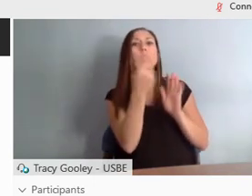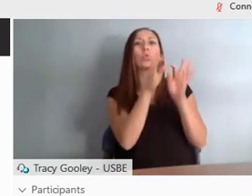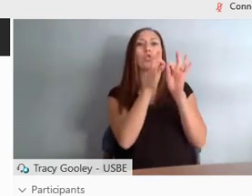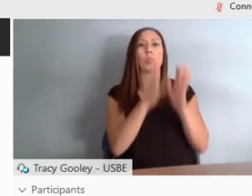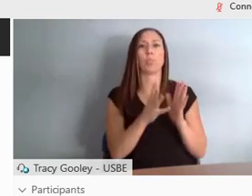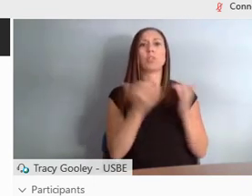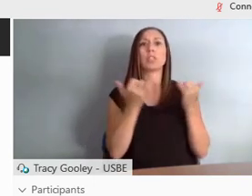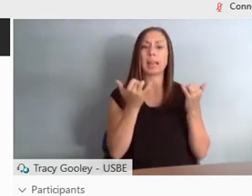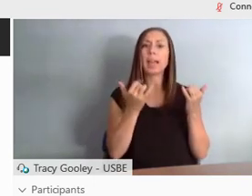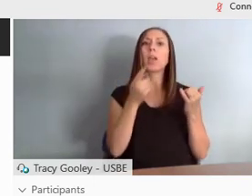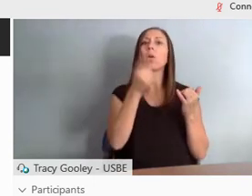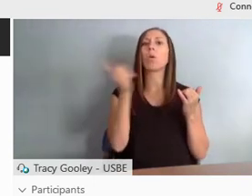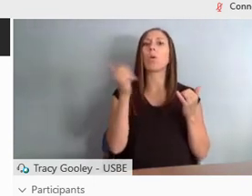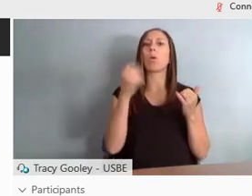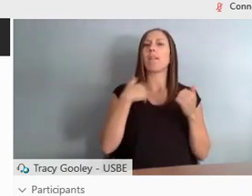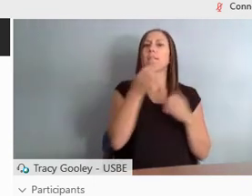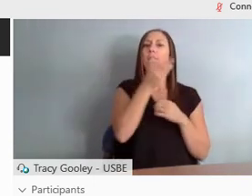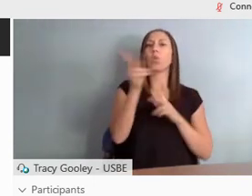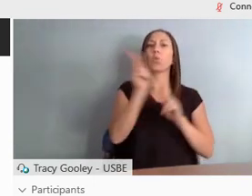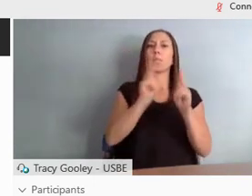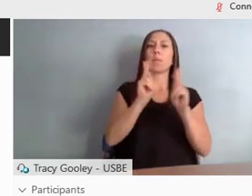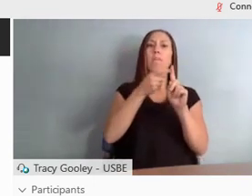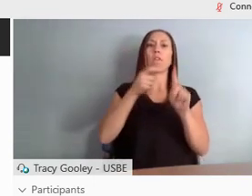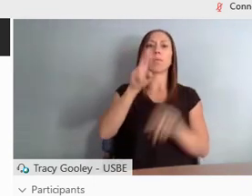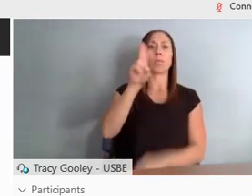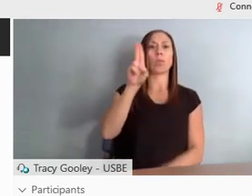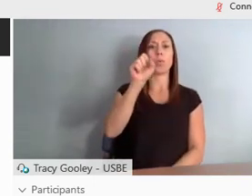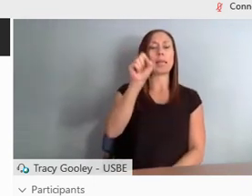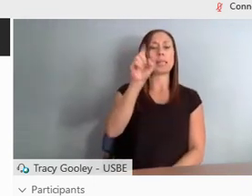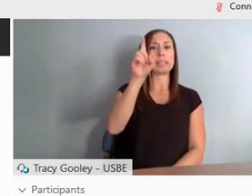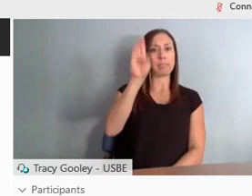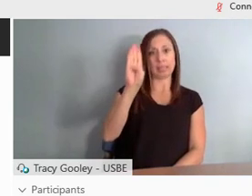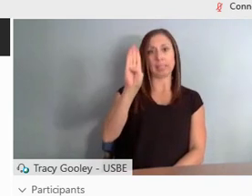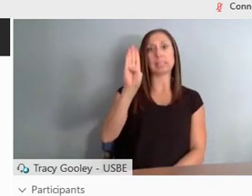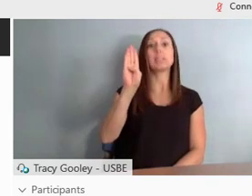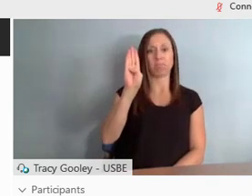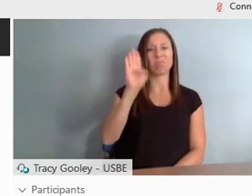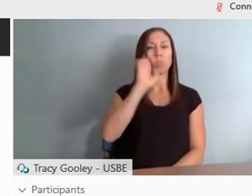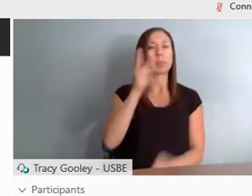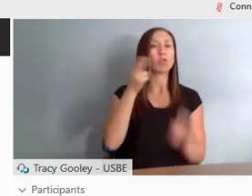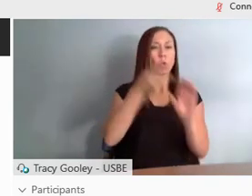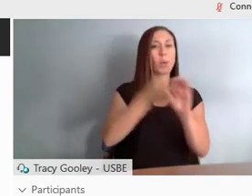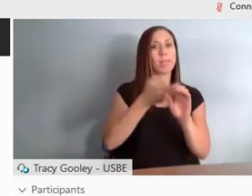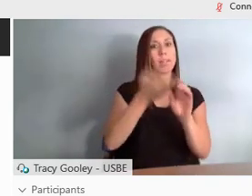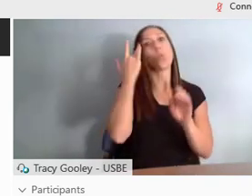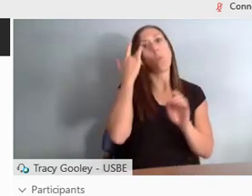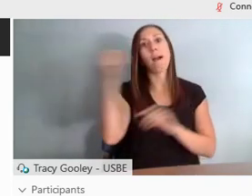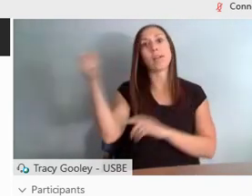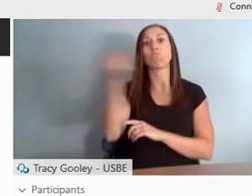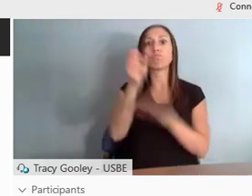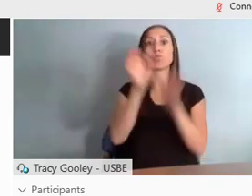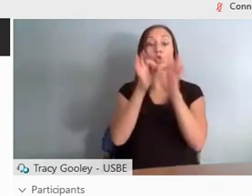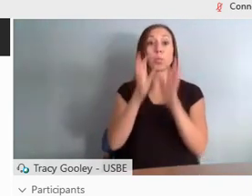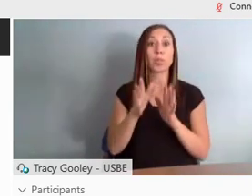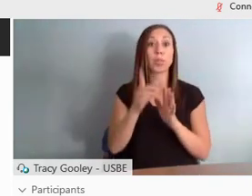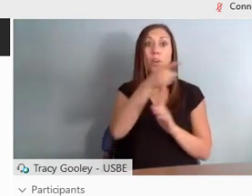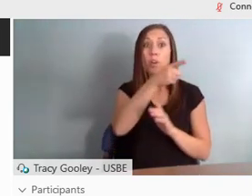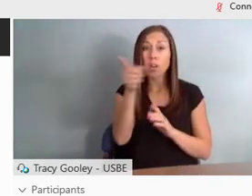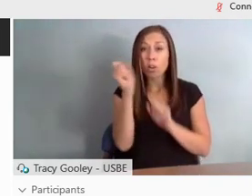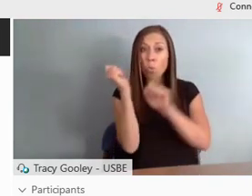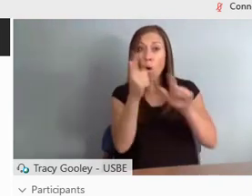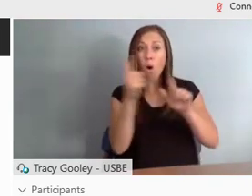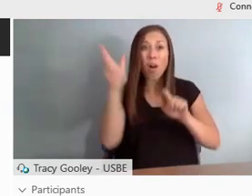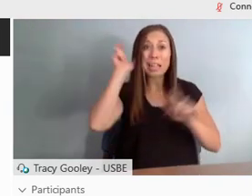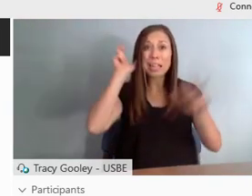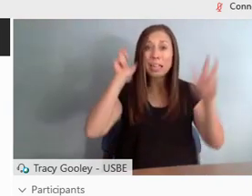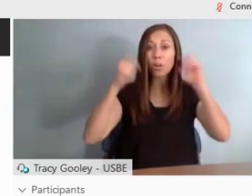have a few participants from USDB with us. So can everybody hear me just